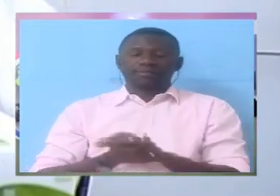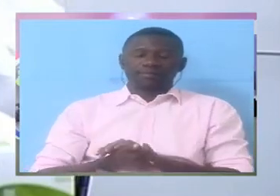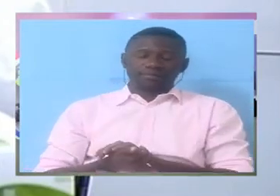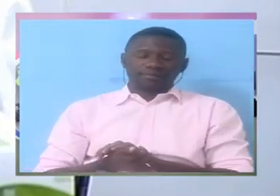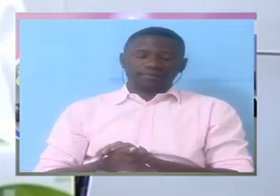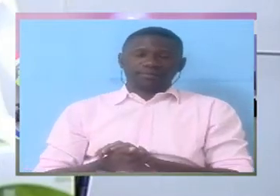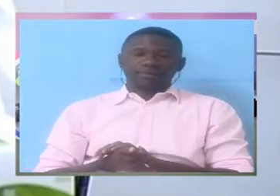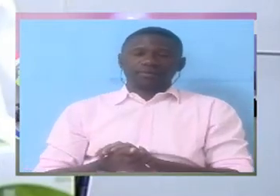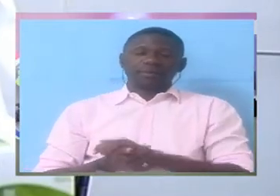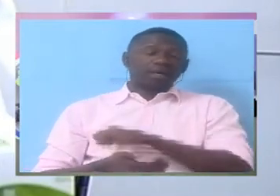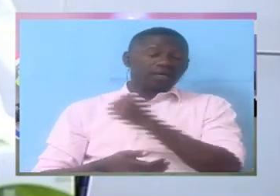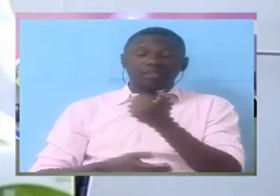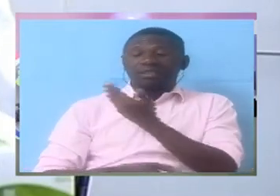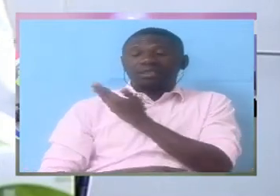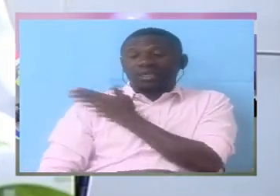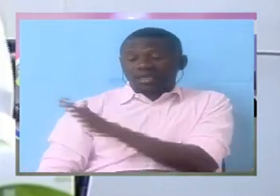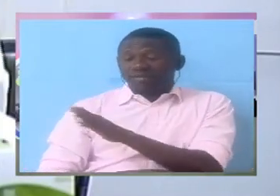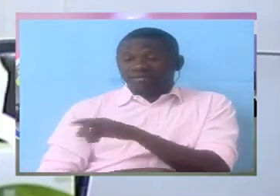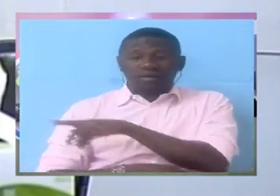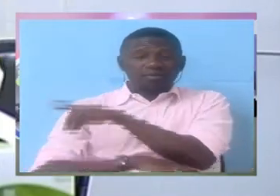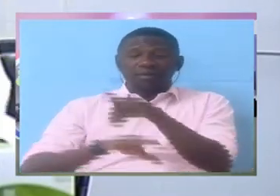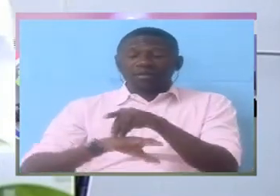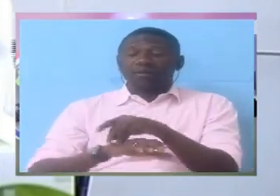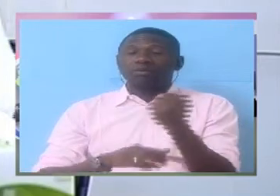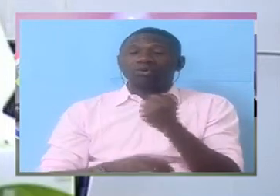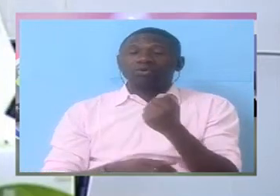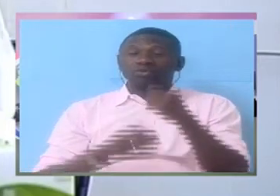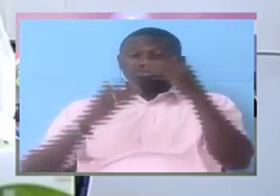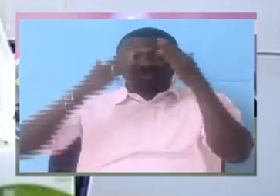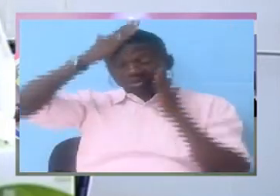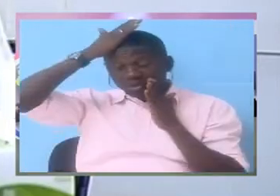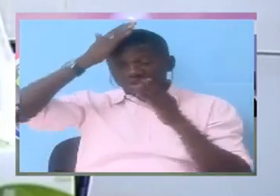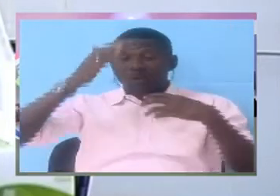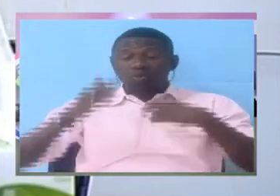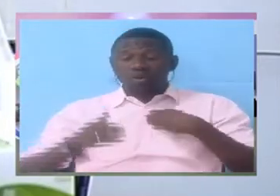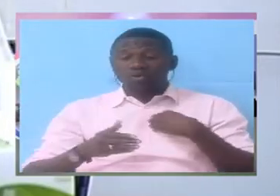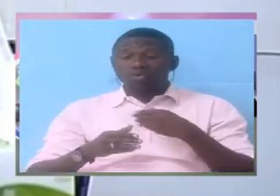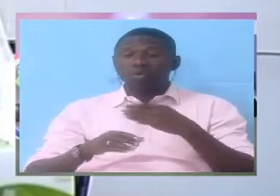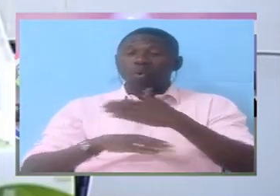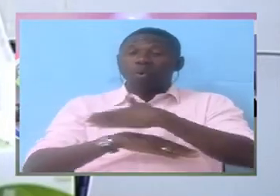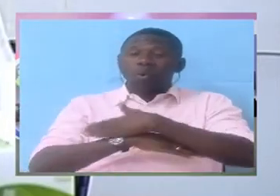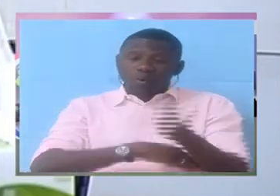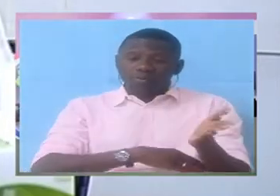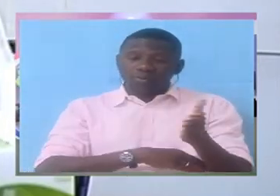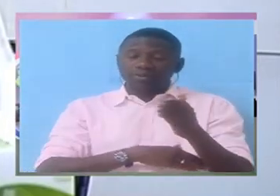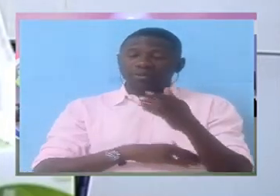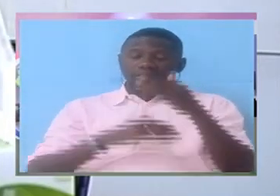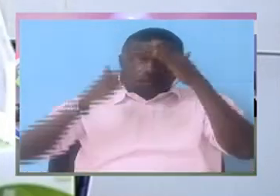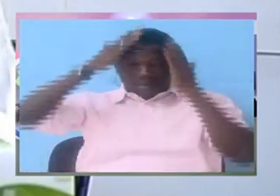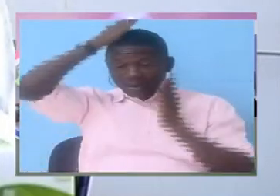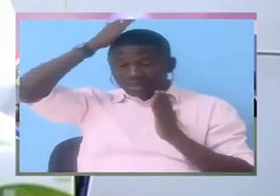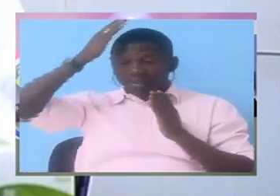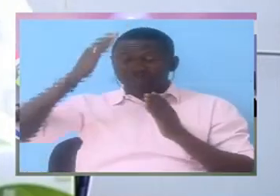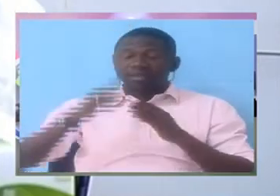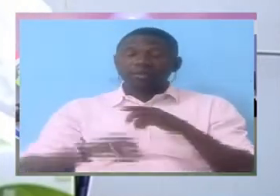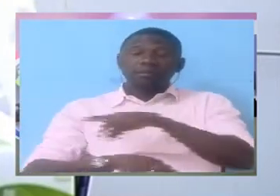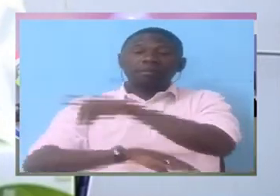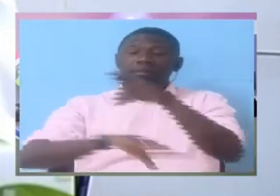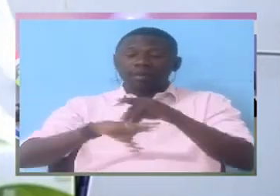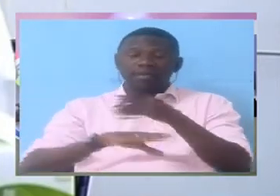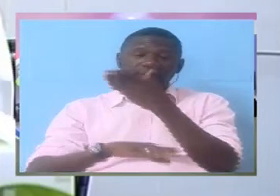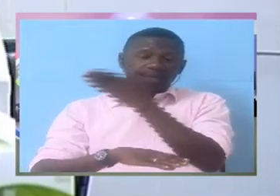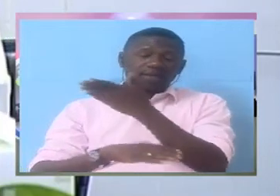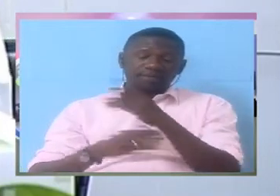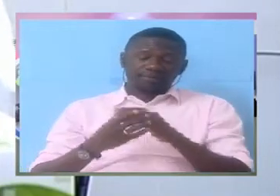bula. They will want to open a military barracks there. Il after sojar sansango sojar cordale lolaji. So I went